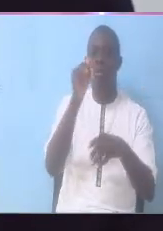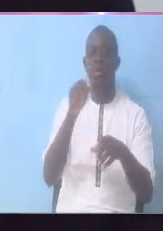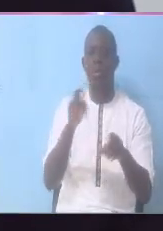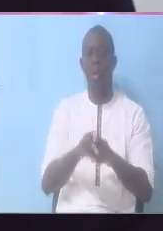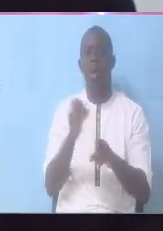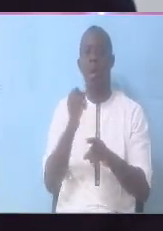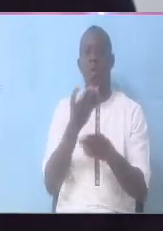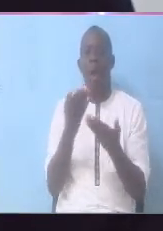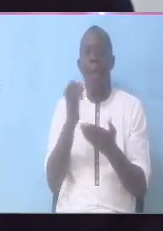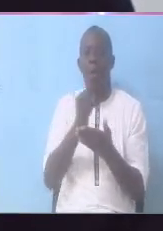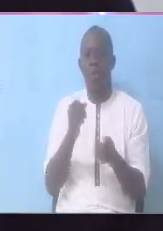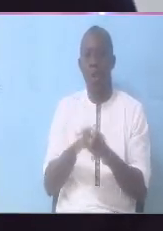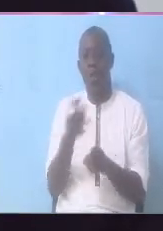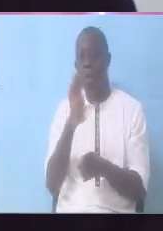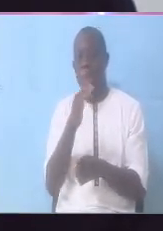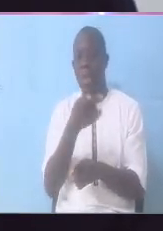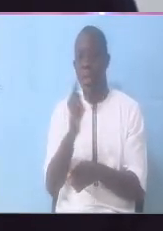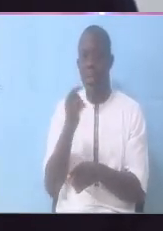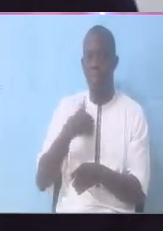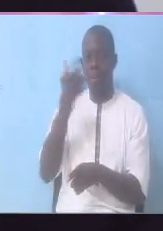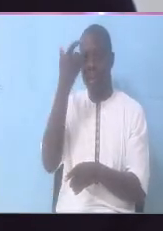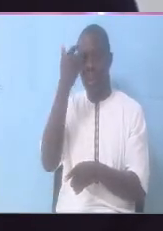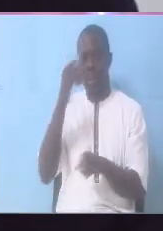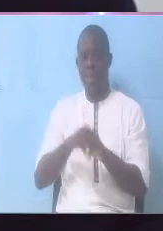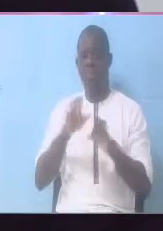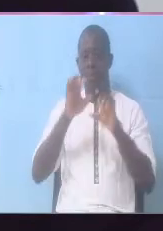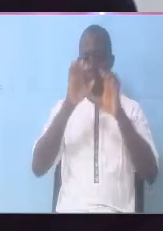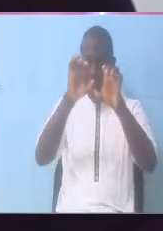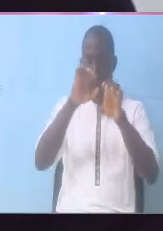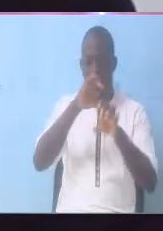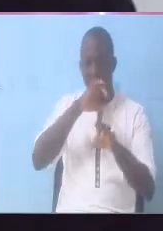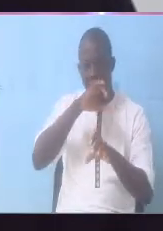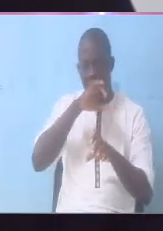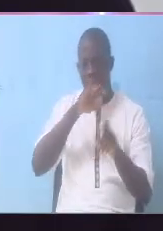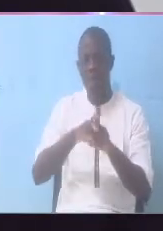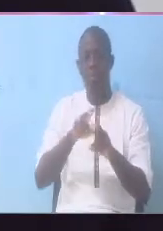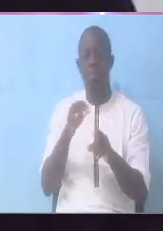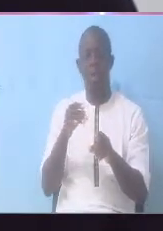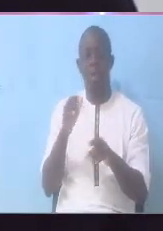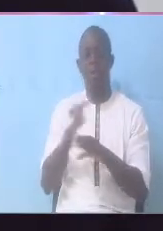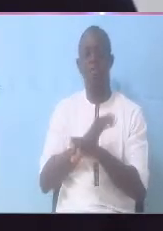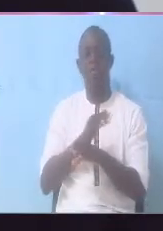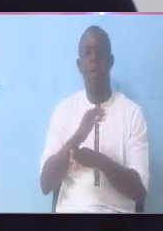Because already there was a message saying that these people Jammeh was coming to the village.